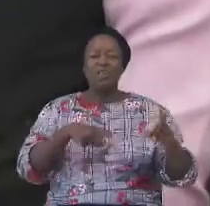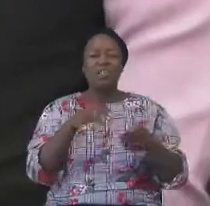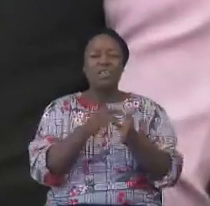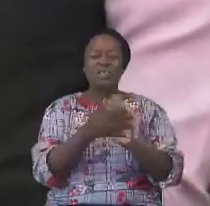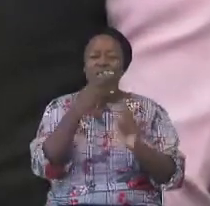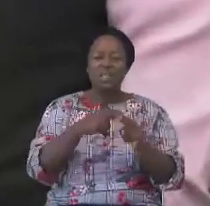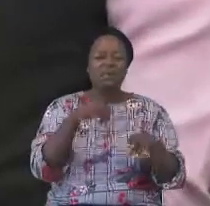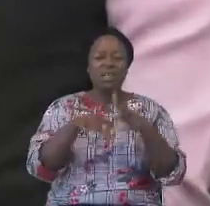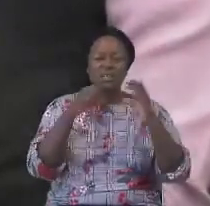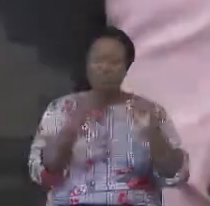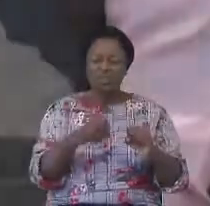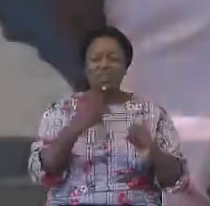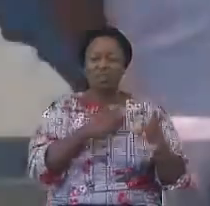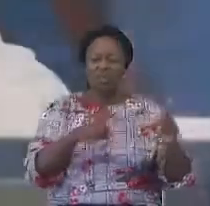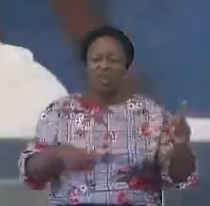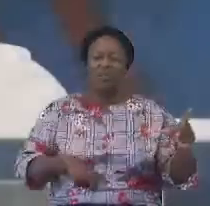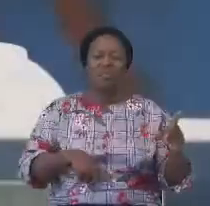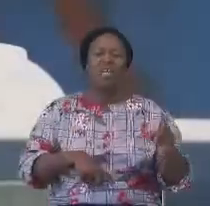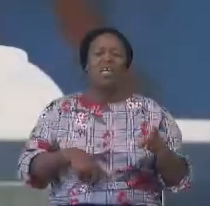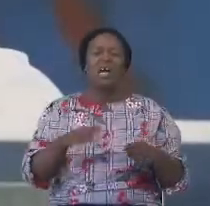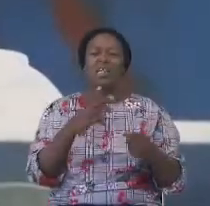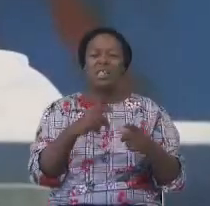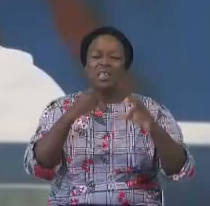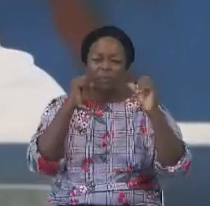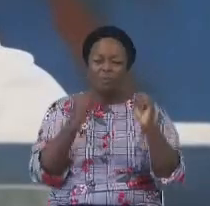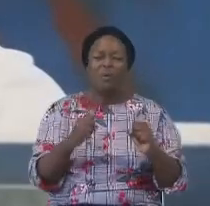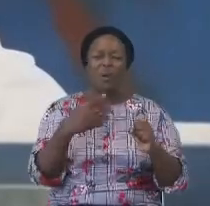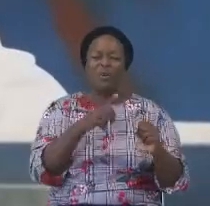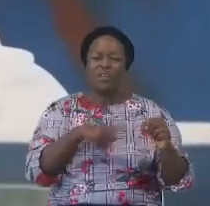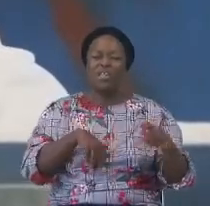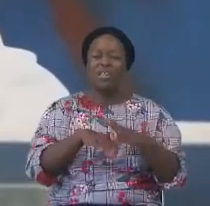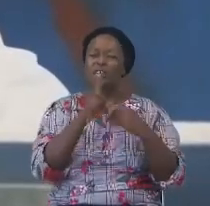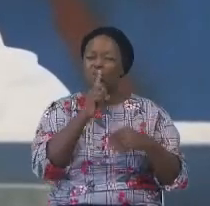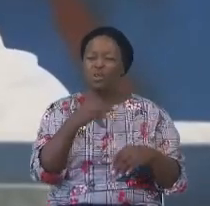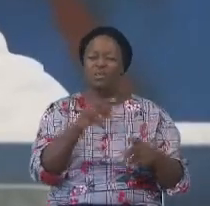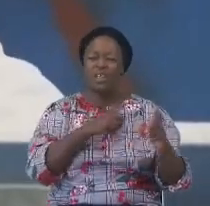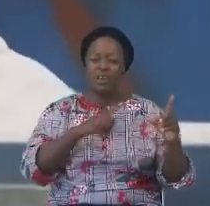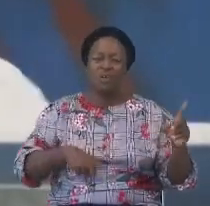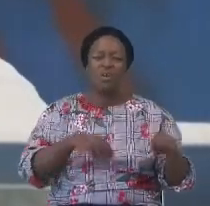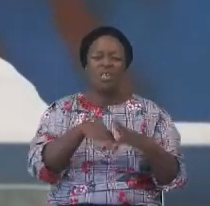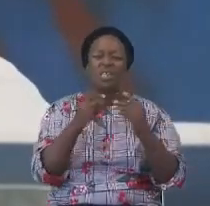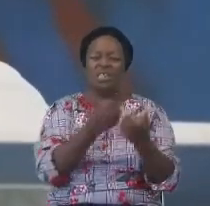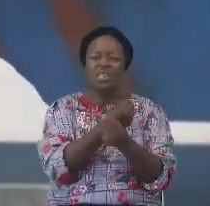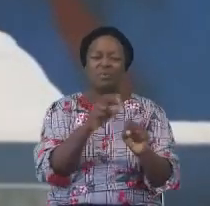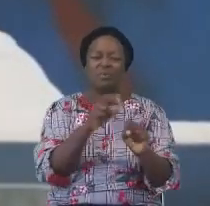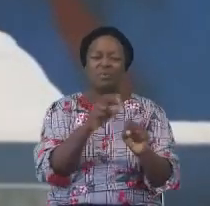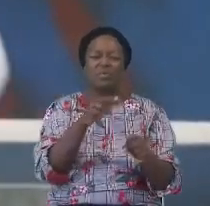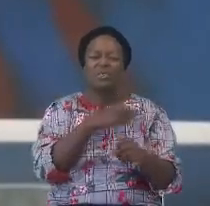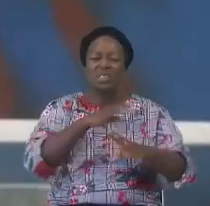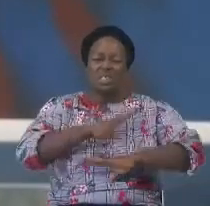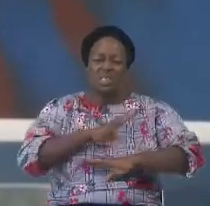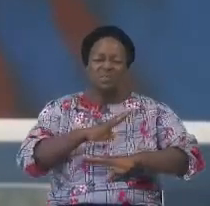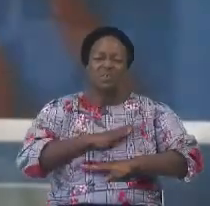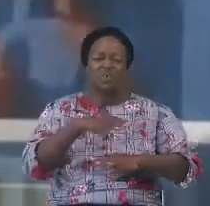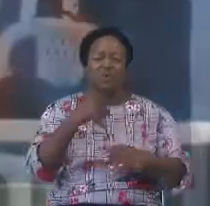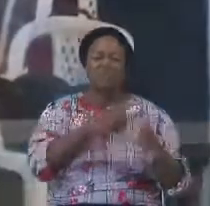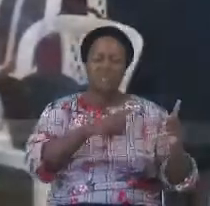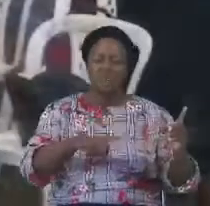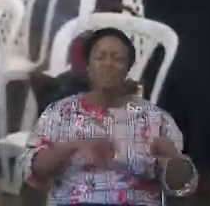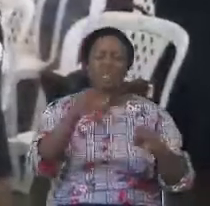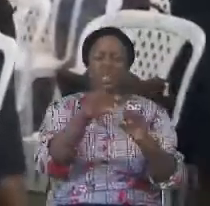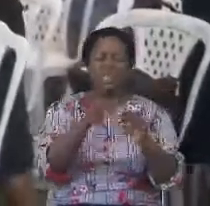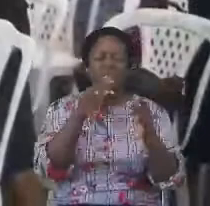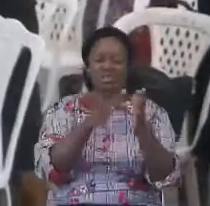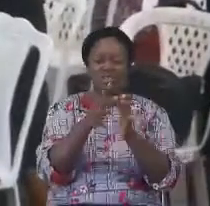the evening in the joy of the Lord, in the strength of the Lord, in the power of the Lord, in the assurance of the